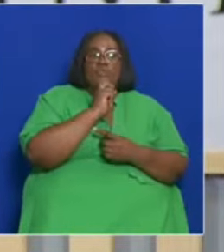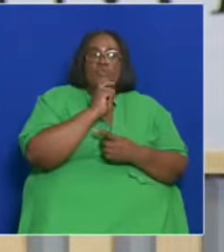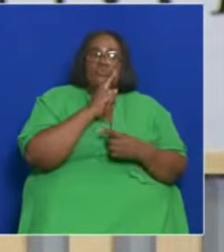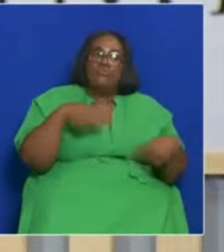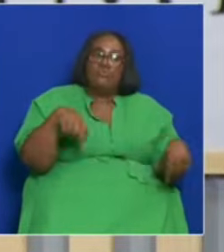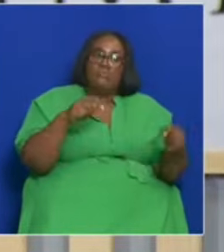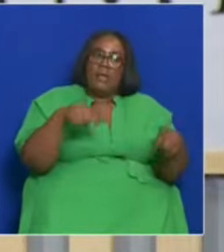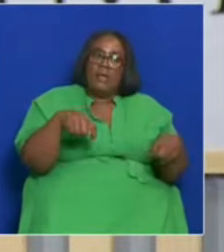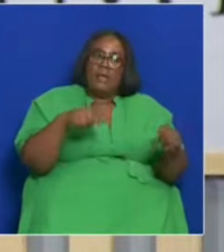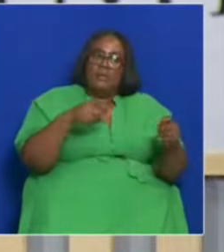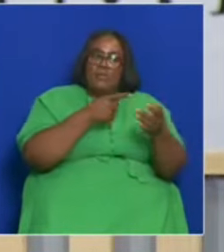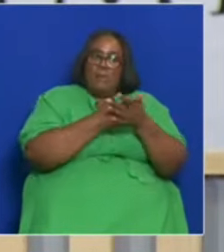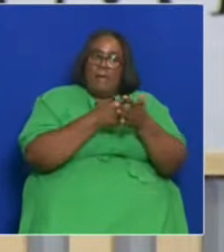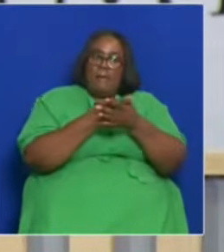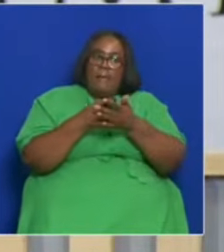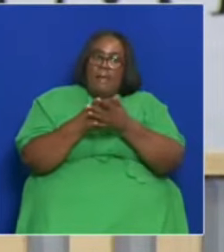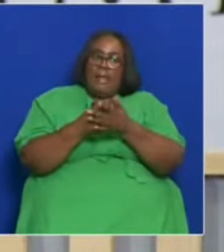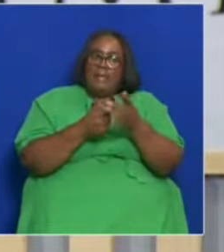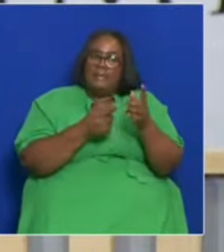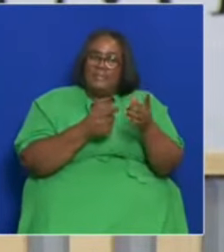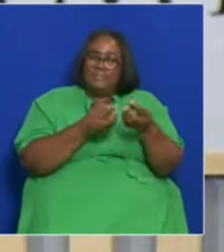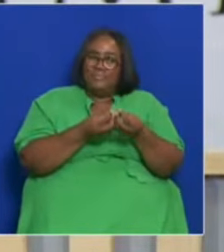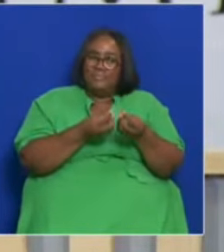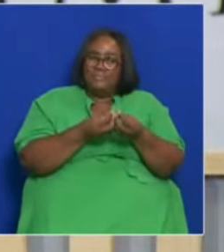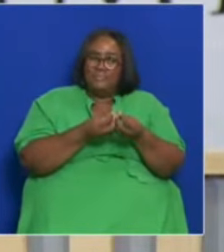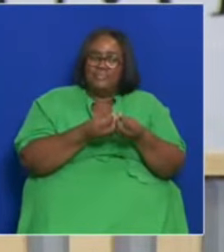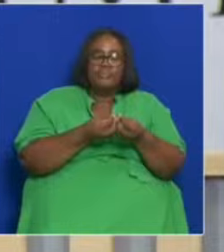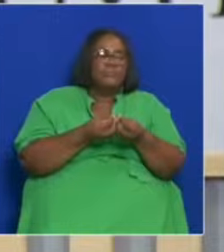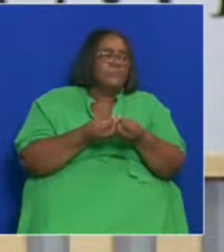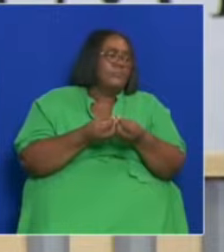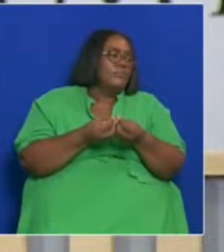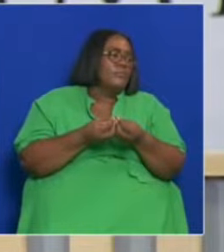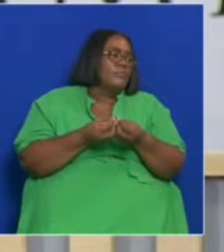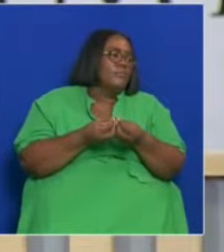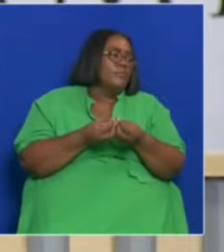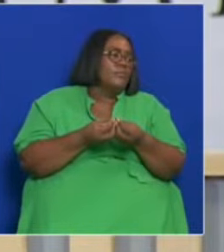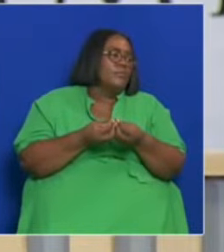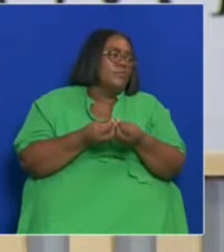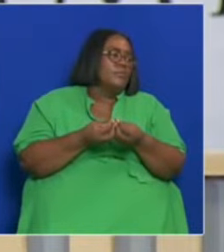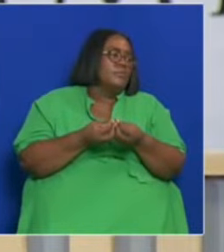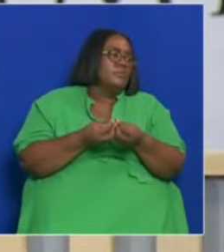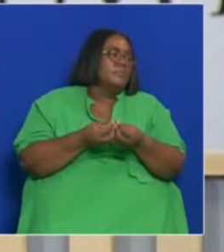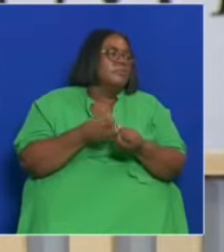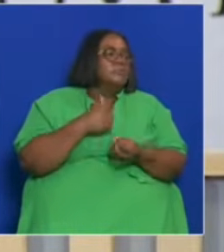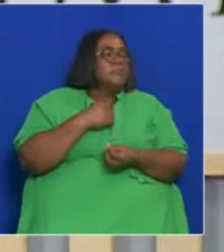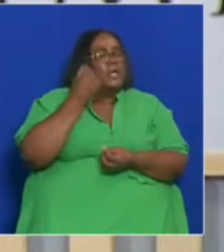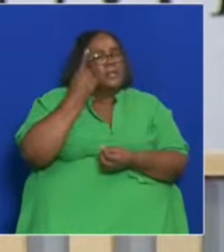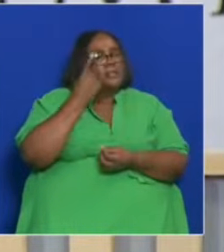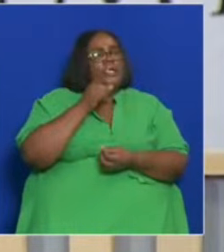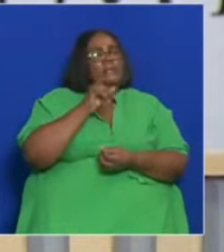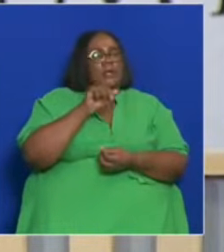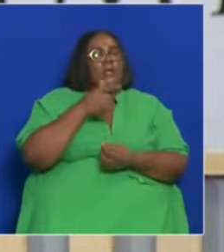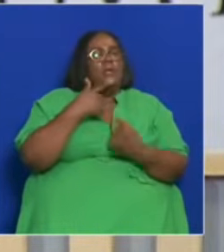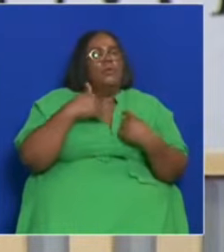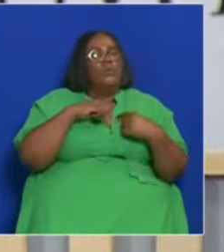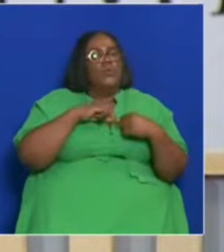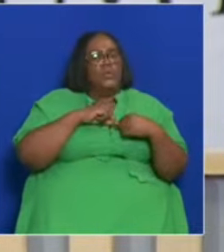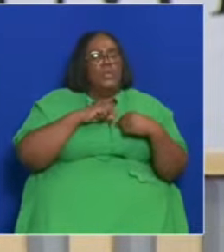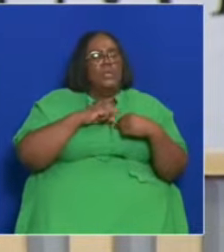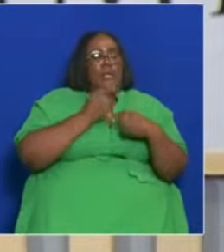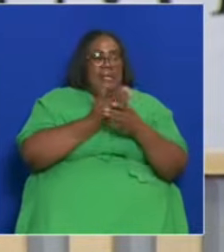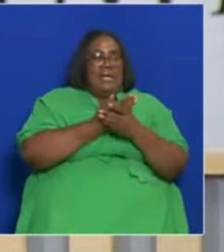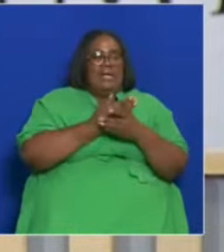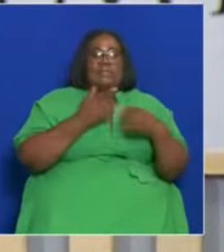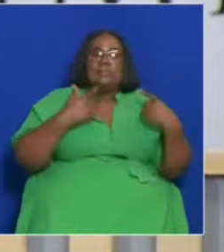at least from what the presentation was made, I understood it in that context. And I didn't